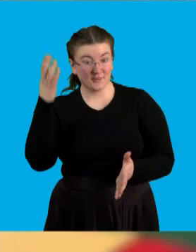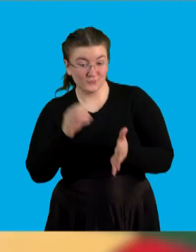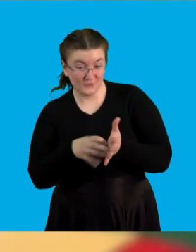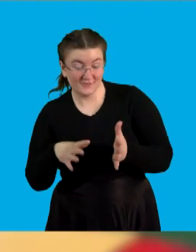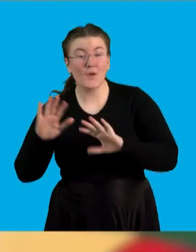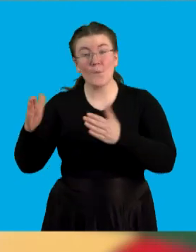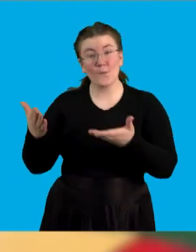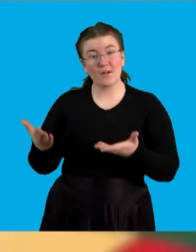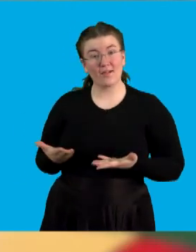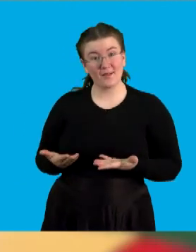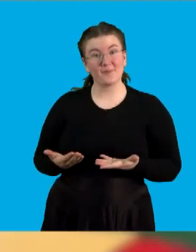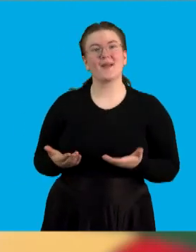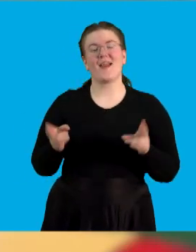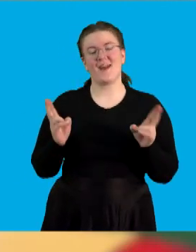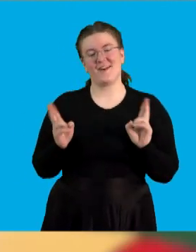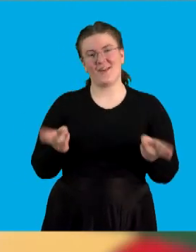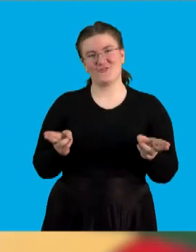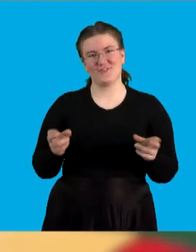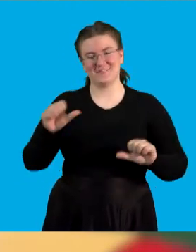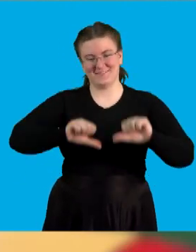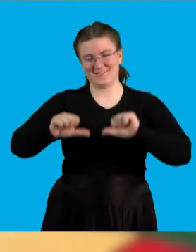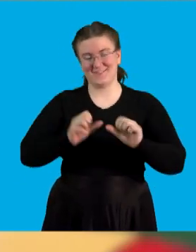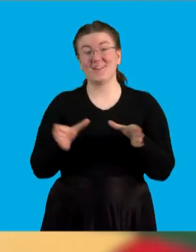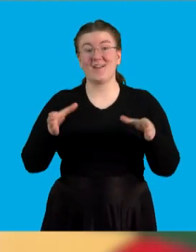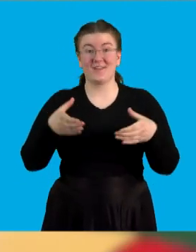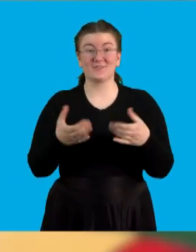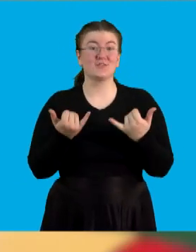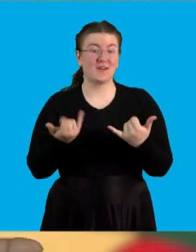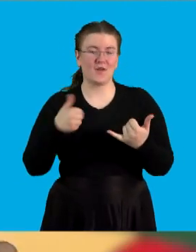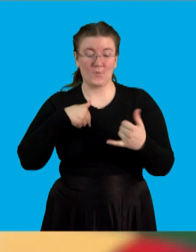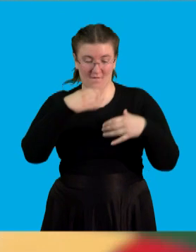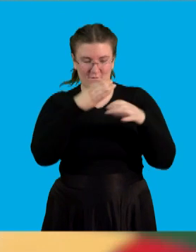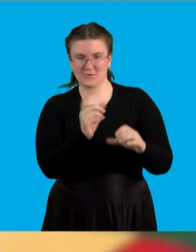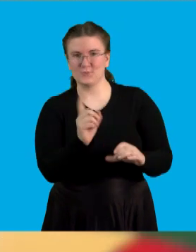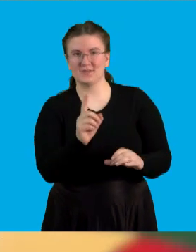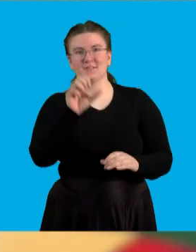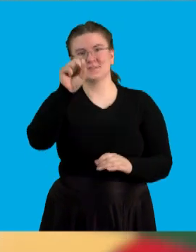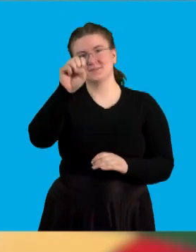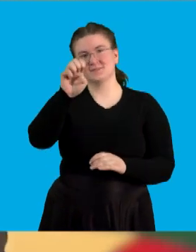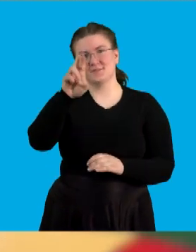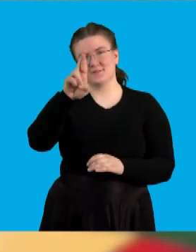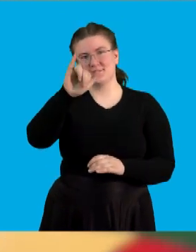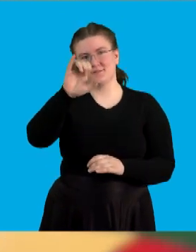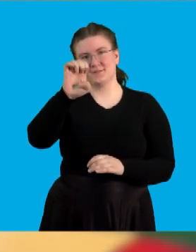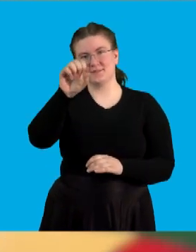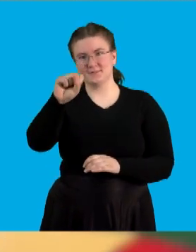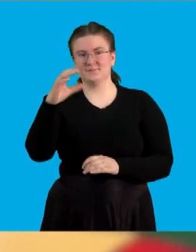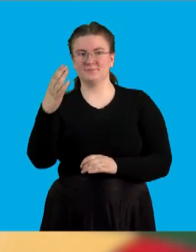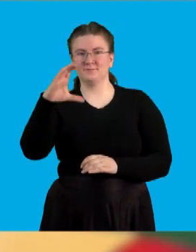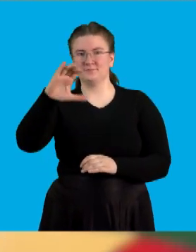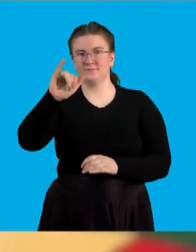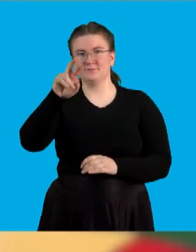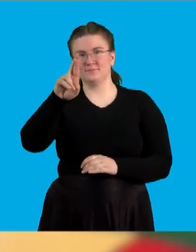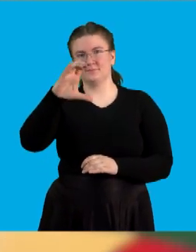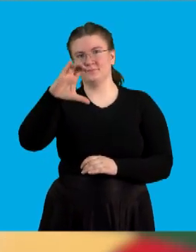Hello learners and welcome to your natural sciences lesson. So today we're going to be dealing with a series circuit. So what is a series circuit and what does it